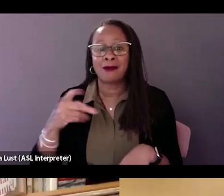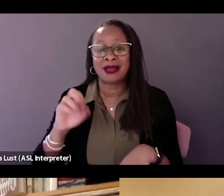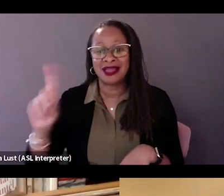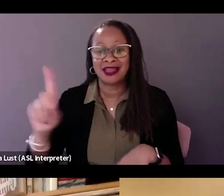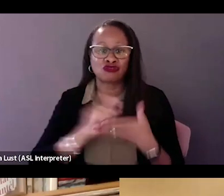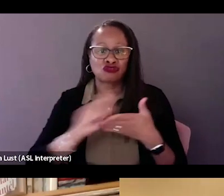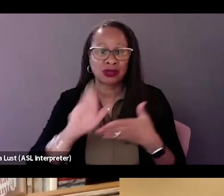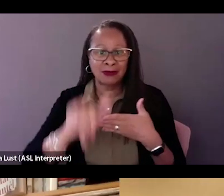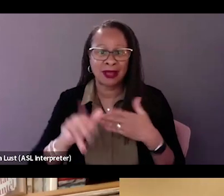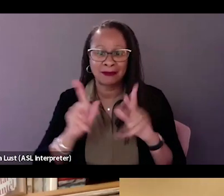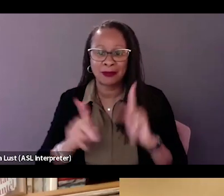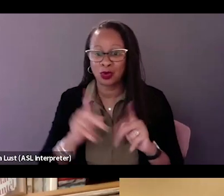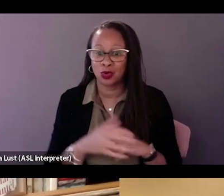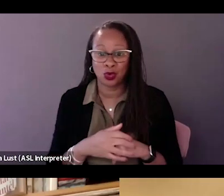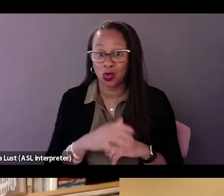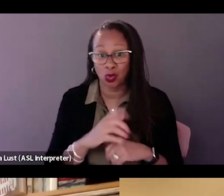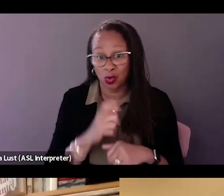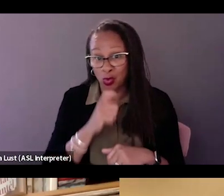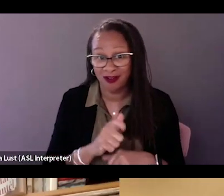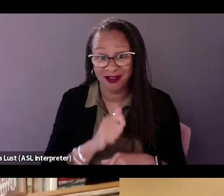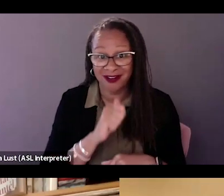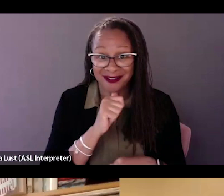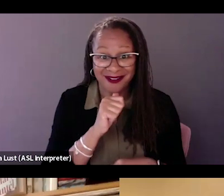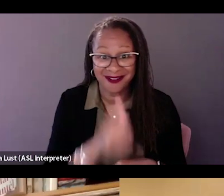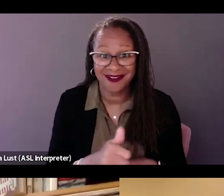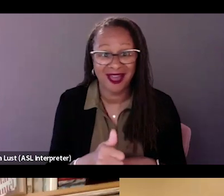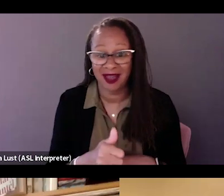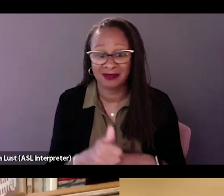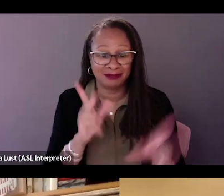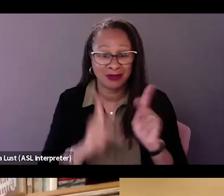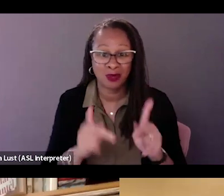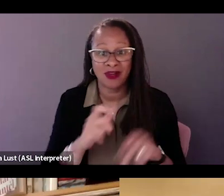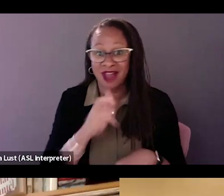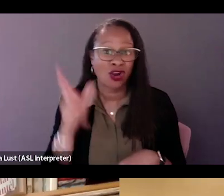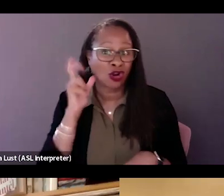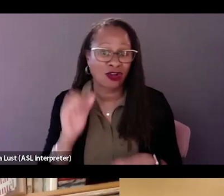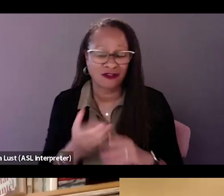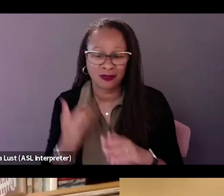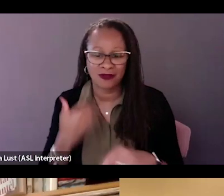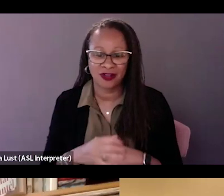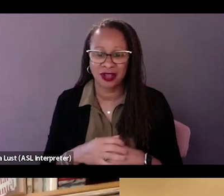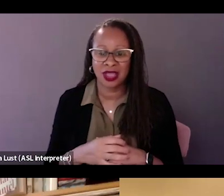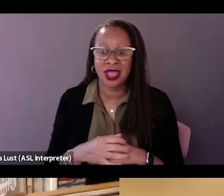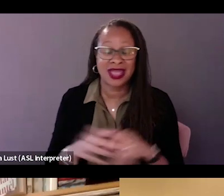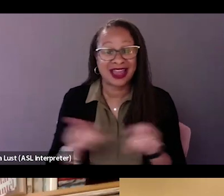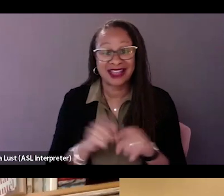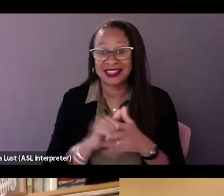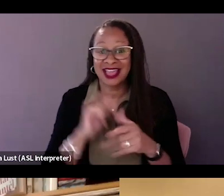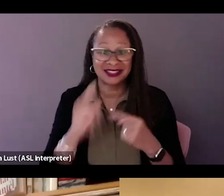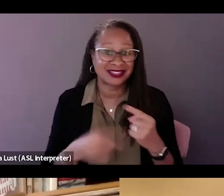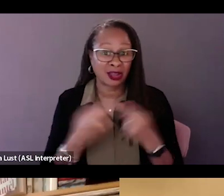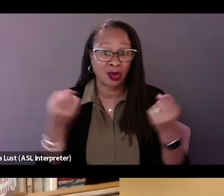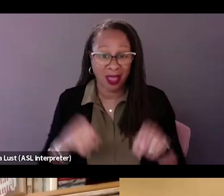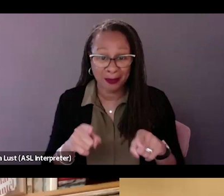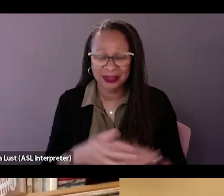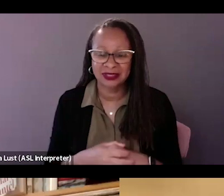written by people who you've never heard of soon enough. Mhm. And as election cycle comes around, and as